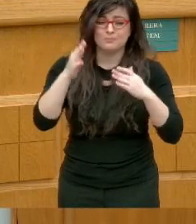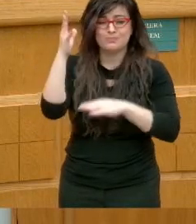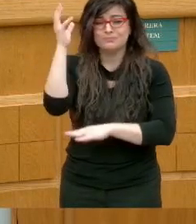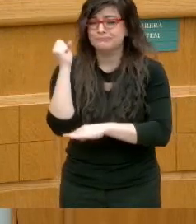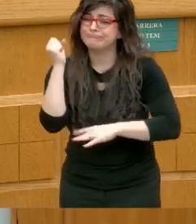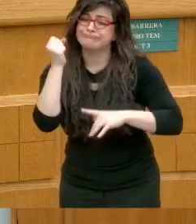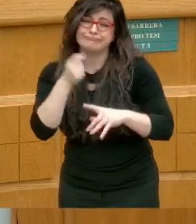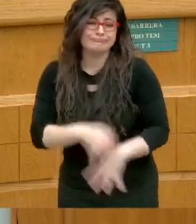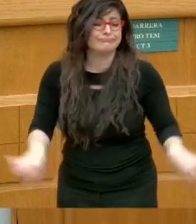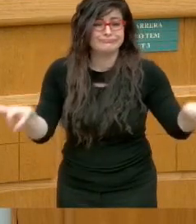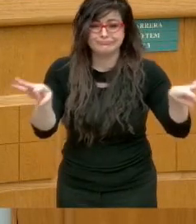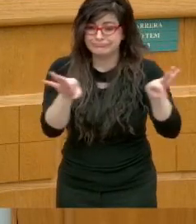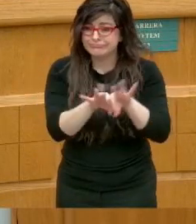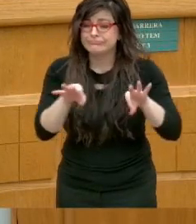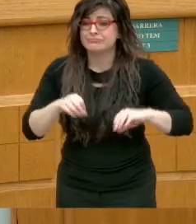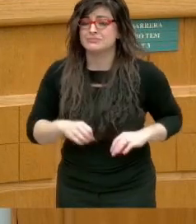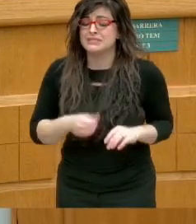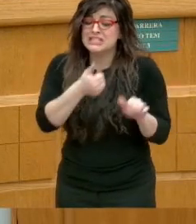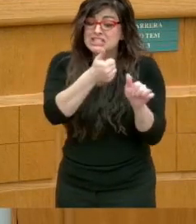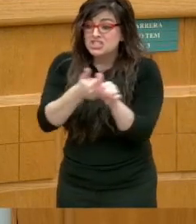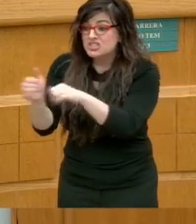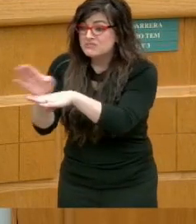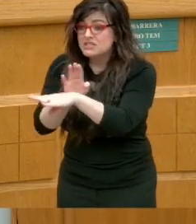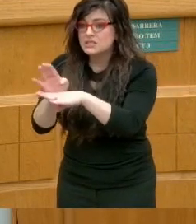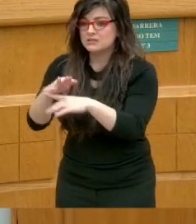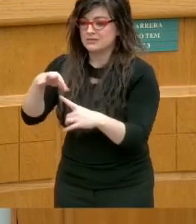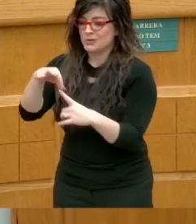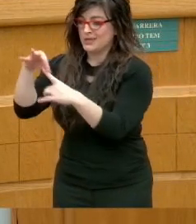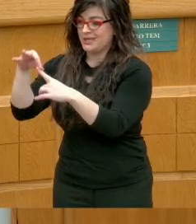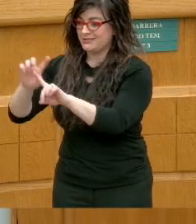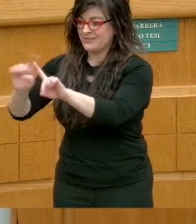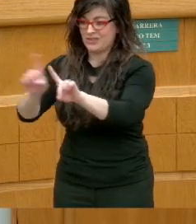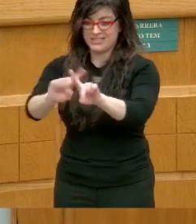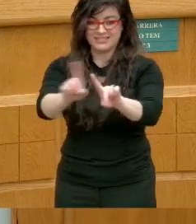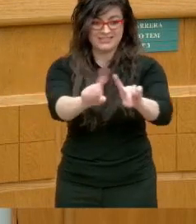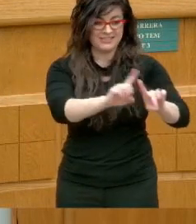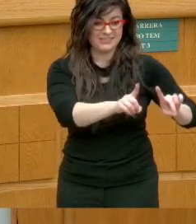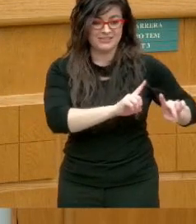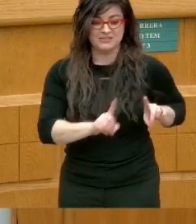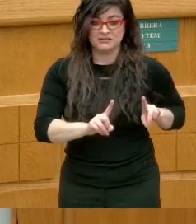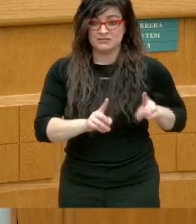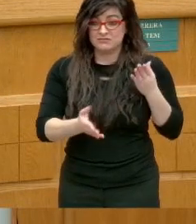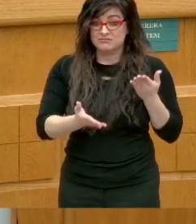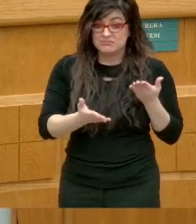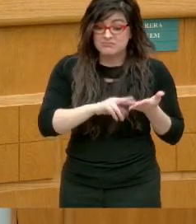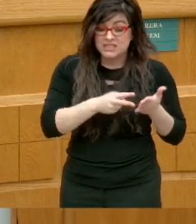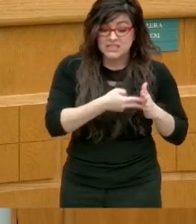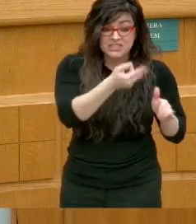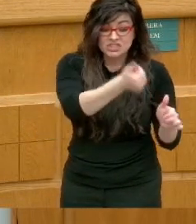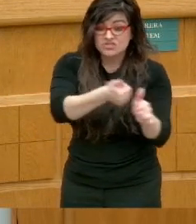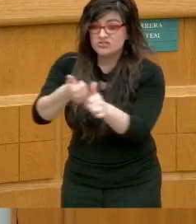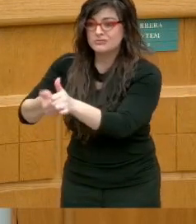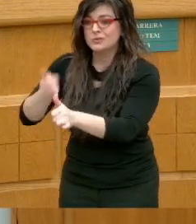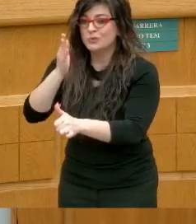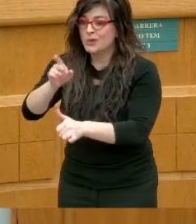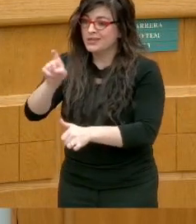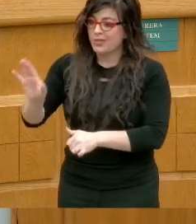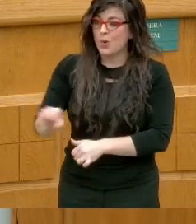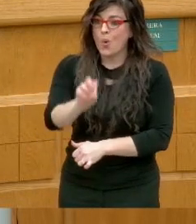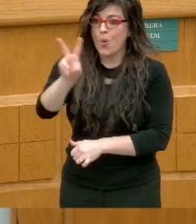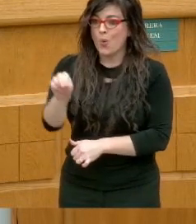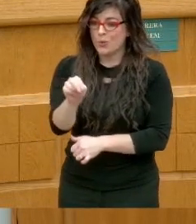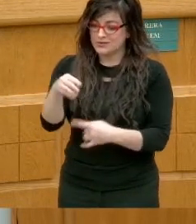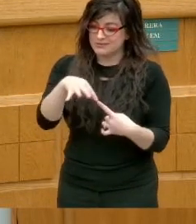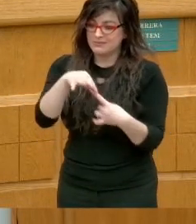unique, and for some, it will be very challenging to come up with a plan, especially when it comes to social distancing. It can